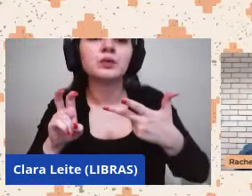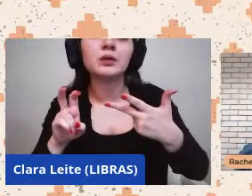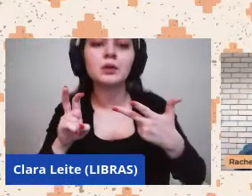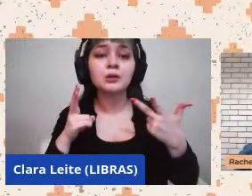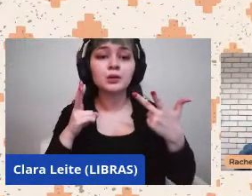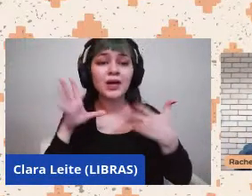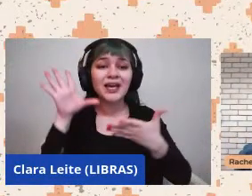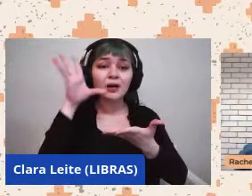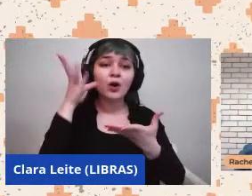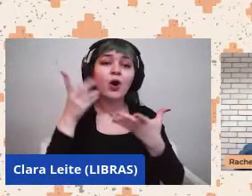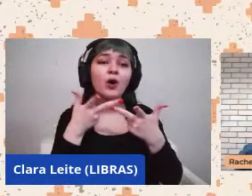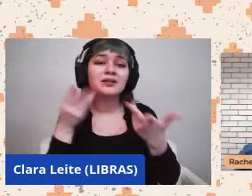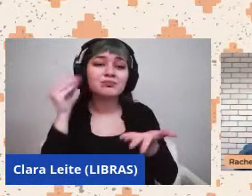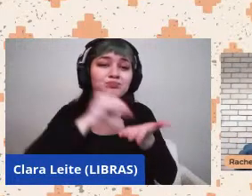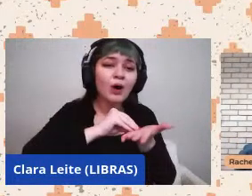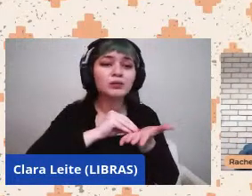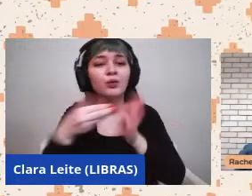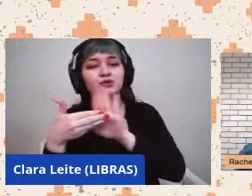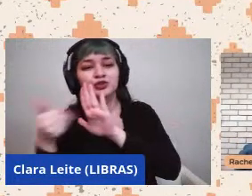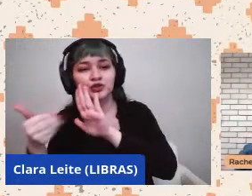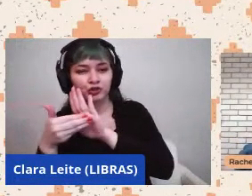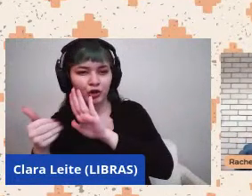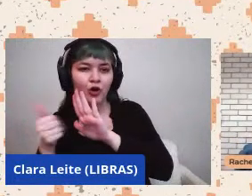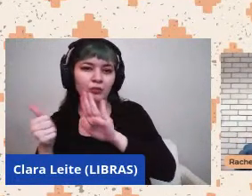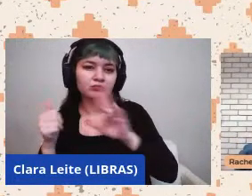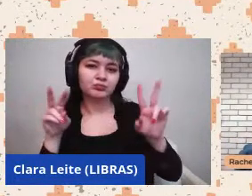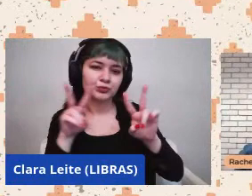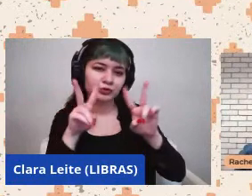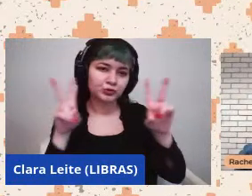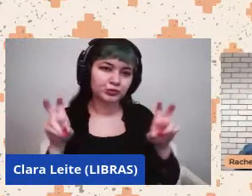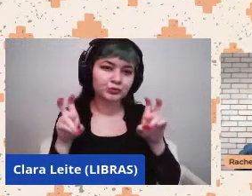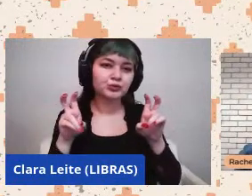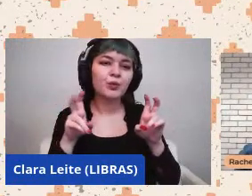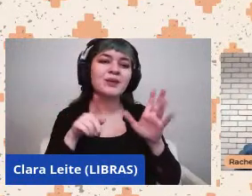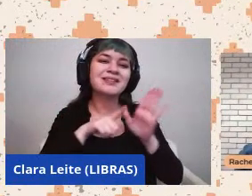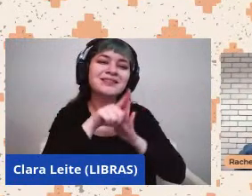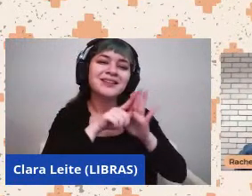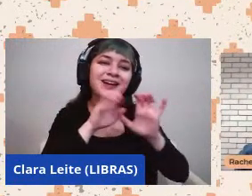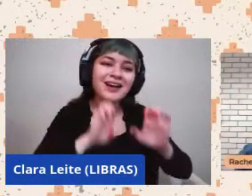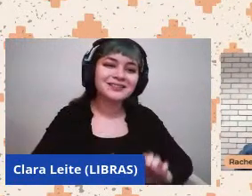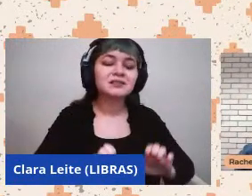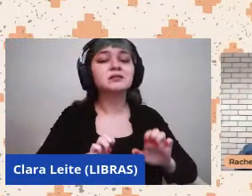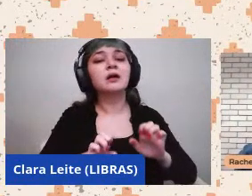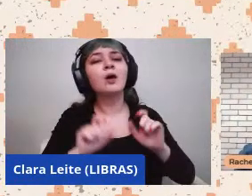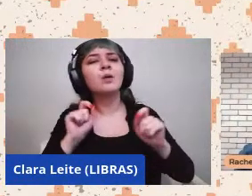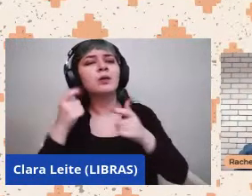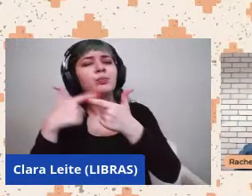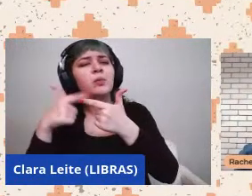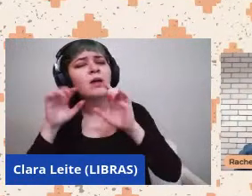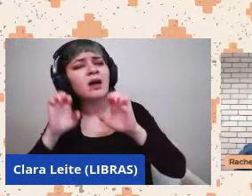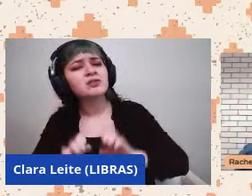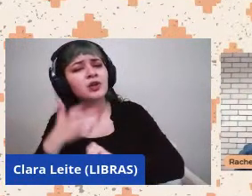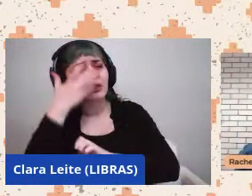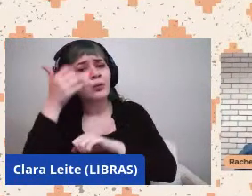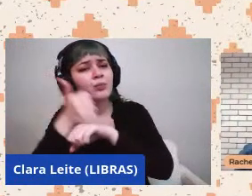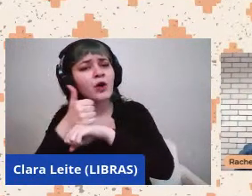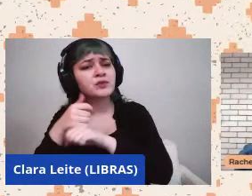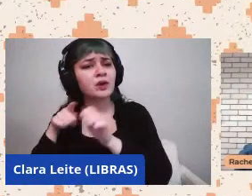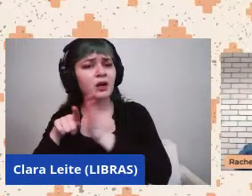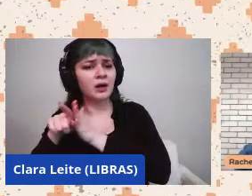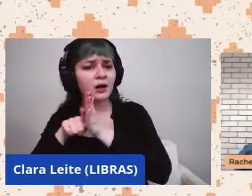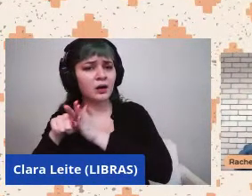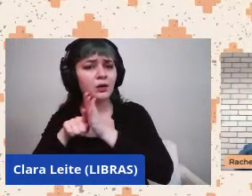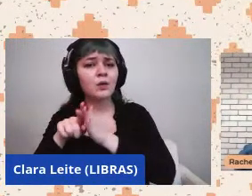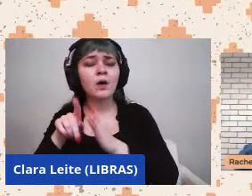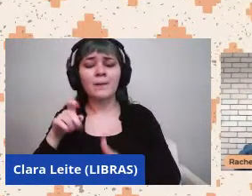inclusions and exclusions with respect to research ethics. So what are the kinds of ethical issues that researchers